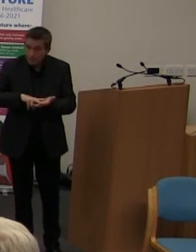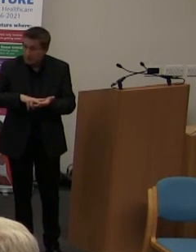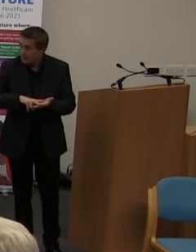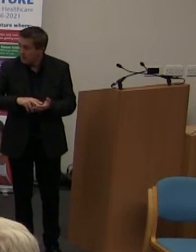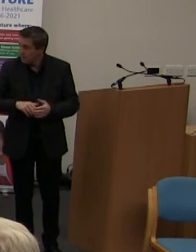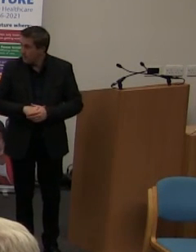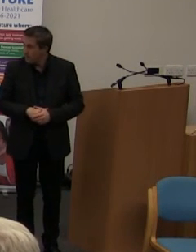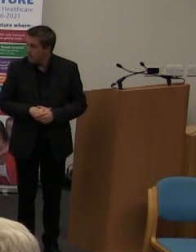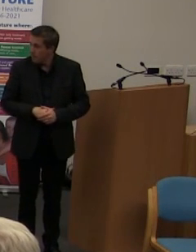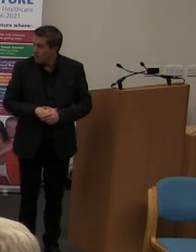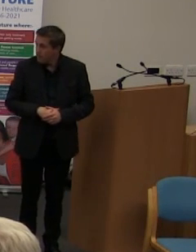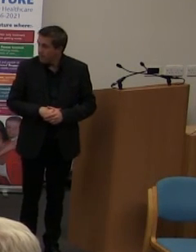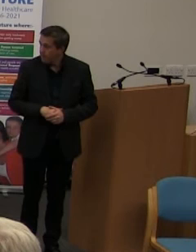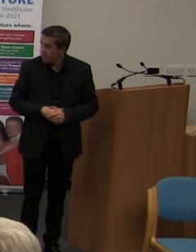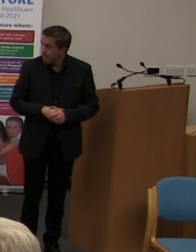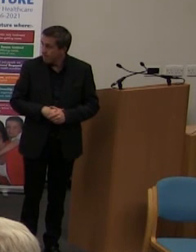Forth Valley